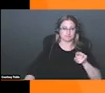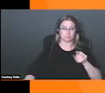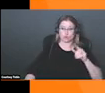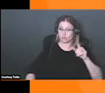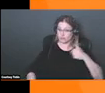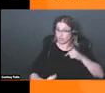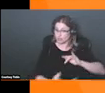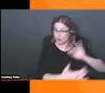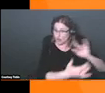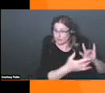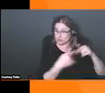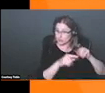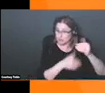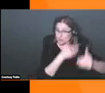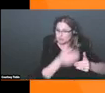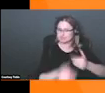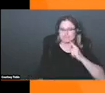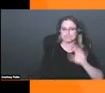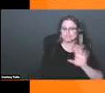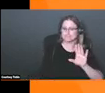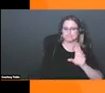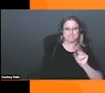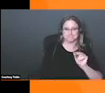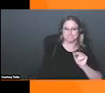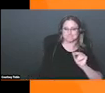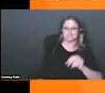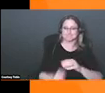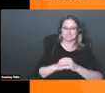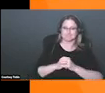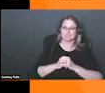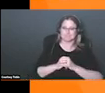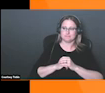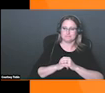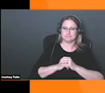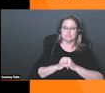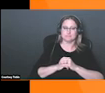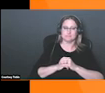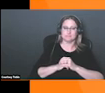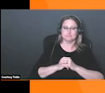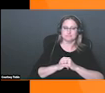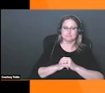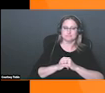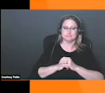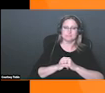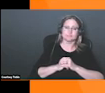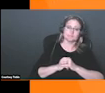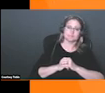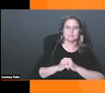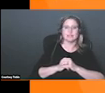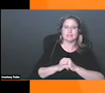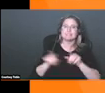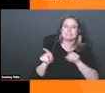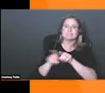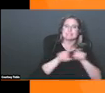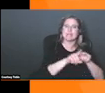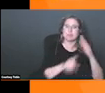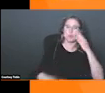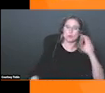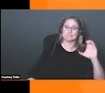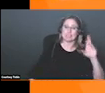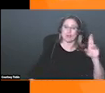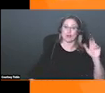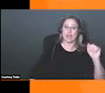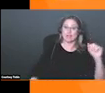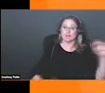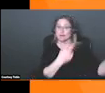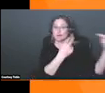process? I always say no to this, just because it's kind of like Revenue Canada. You don't want to draw attention to